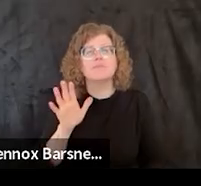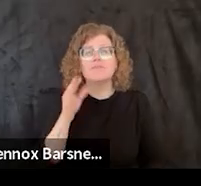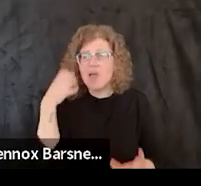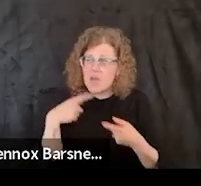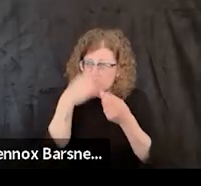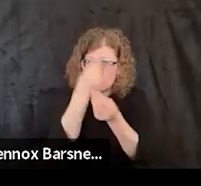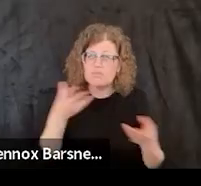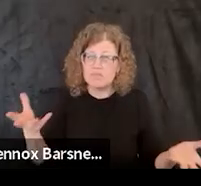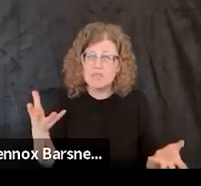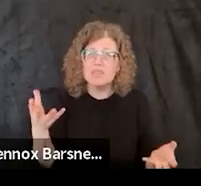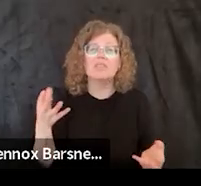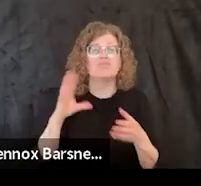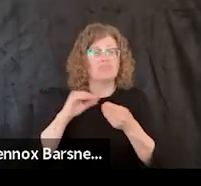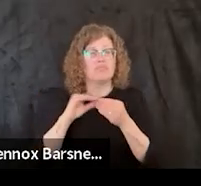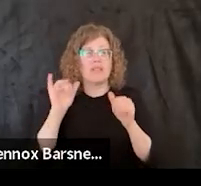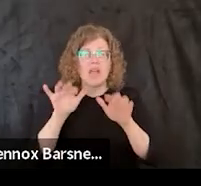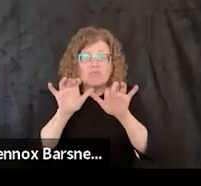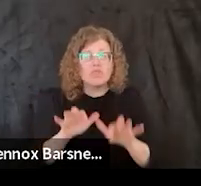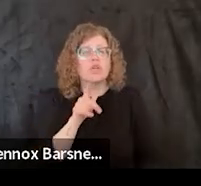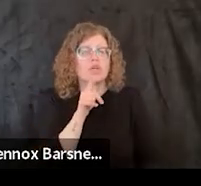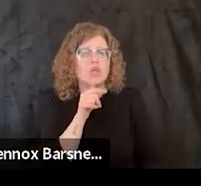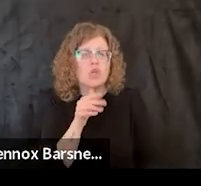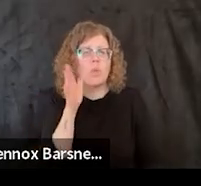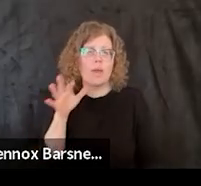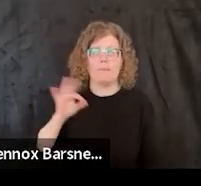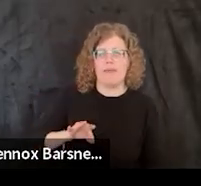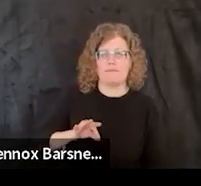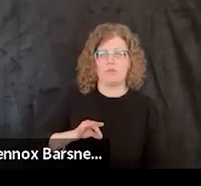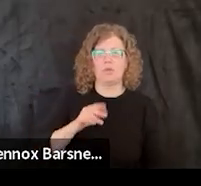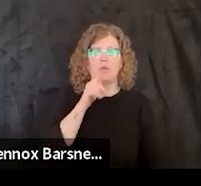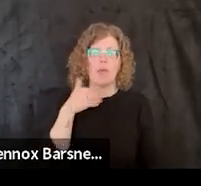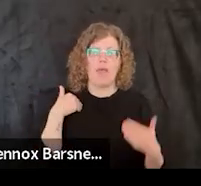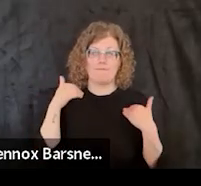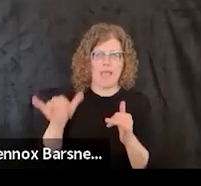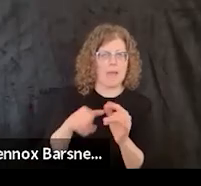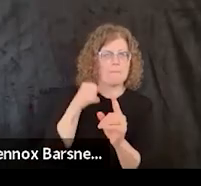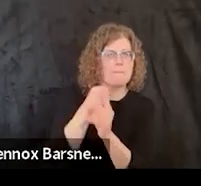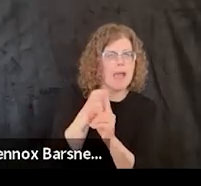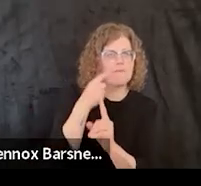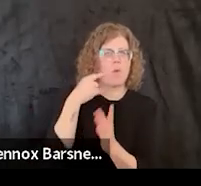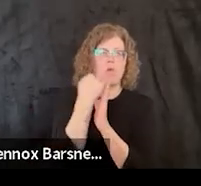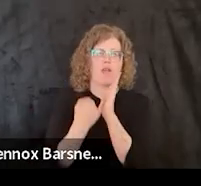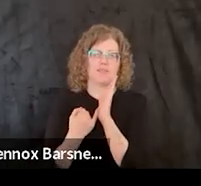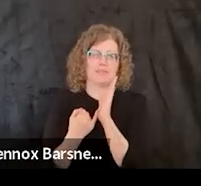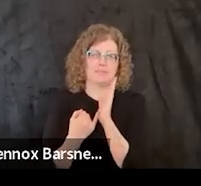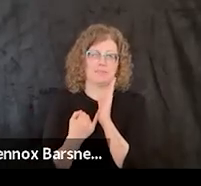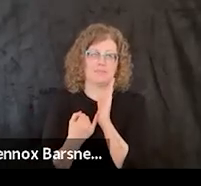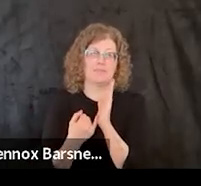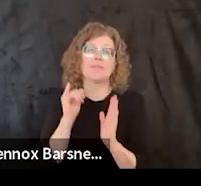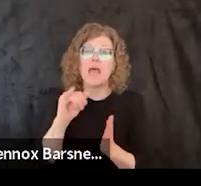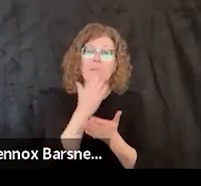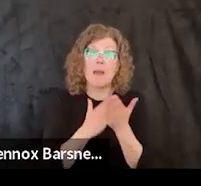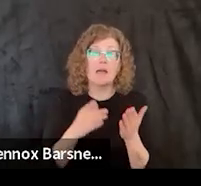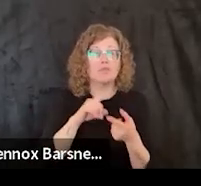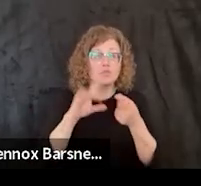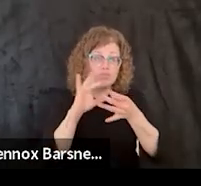in this project in the community connections section. This section should be a helpful, relatively detailed